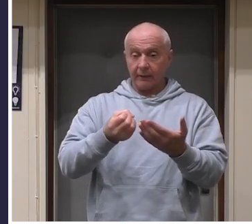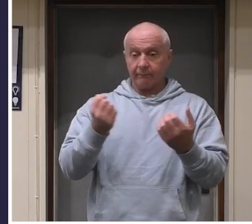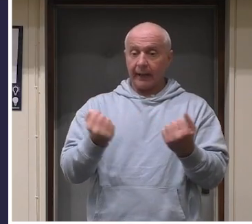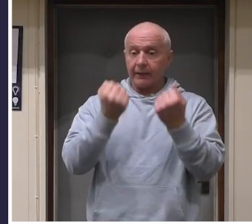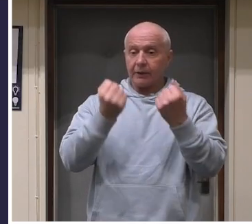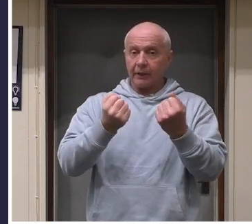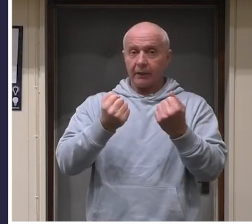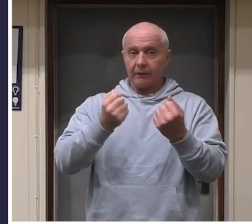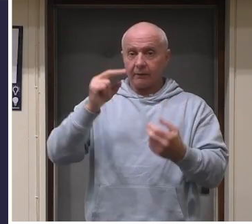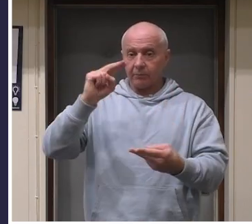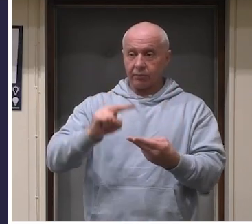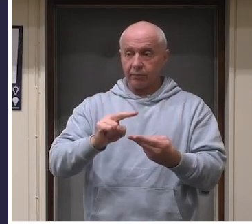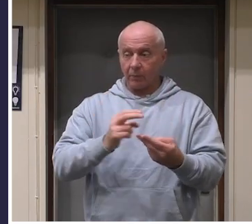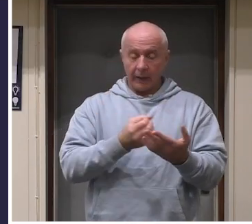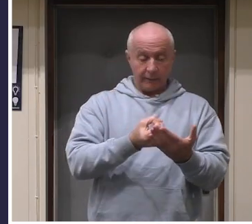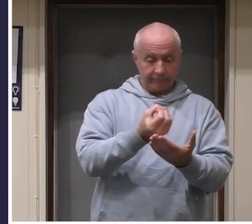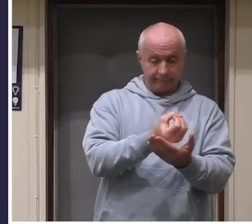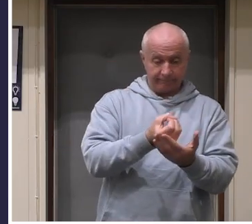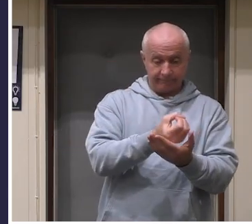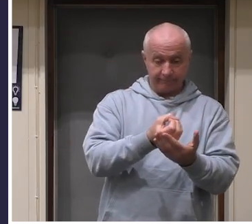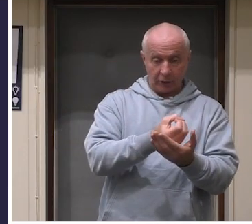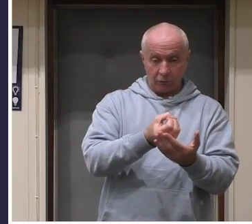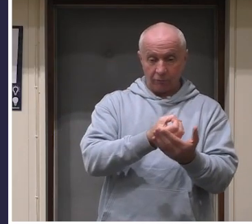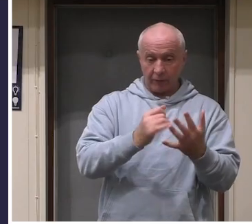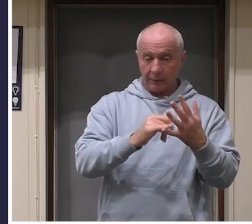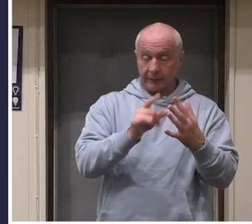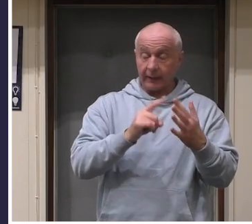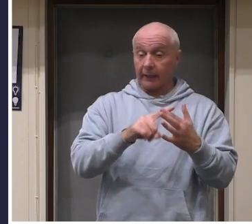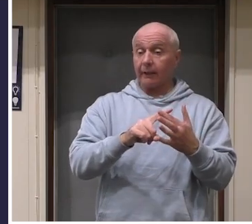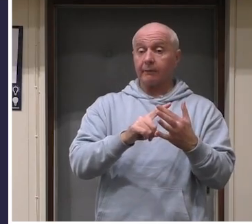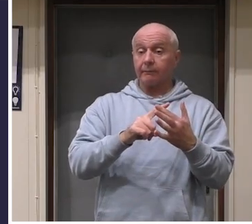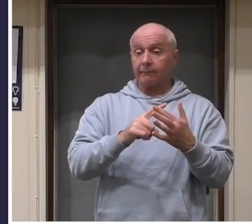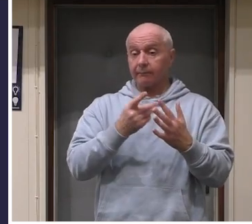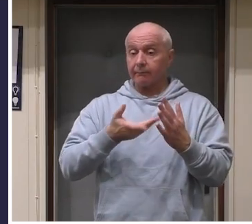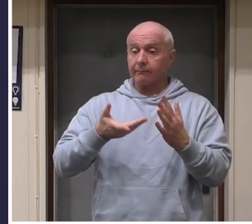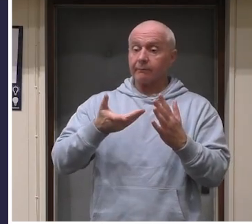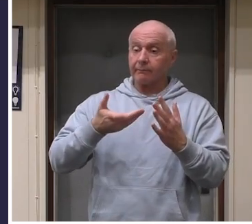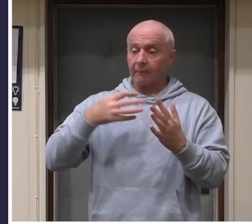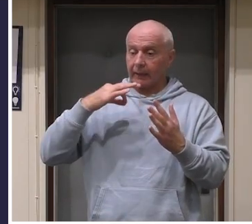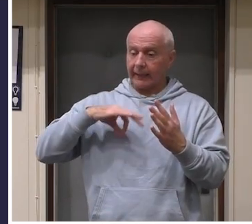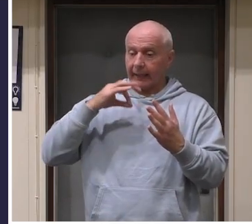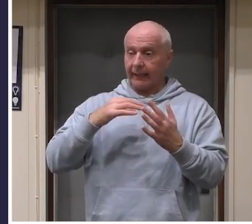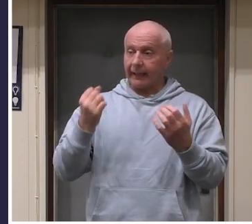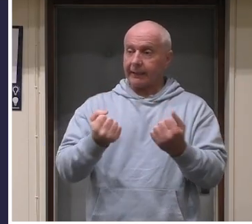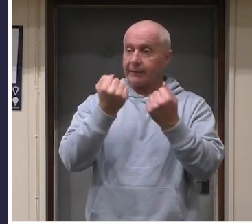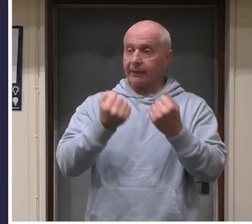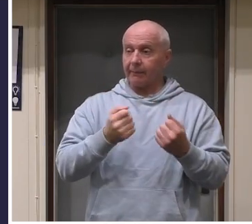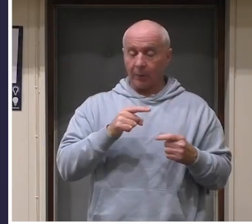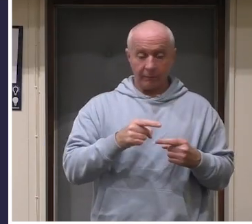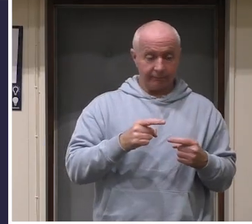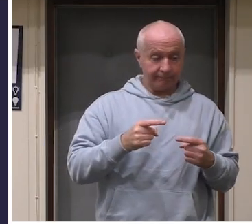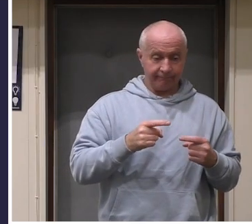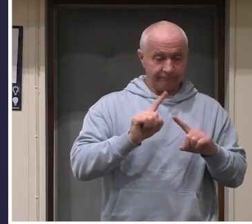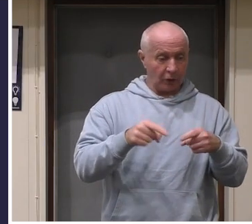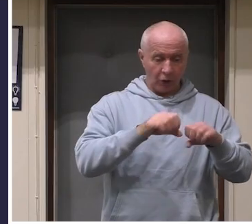But when the particle is in the ground state, it can still gain a lot of energy, but it cannot lose any more energy because it's already at the